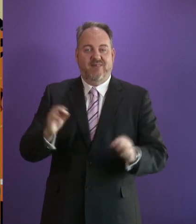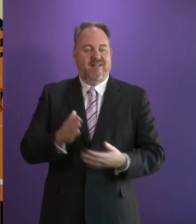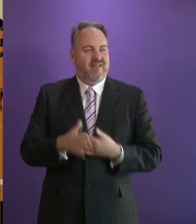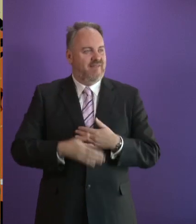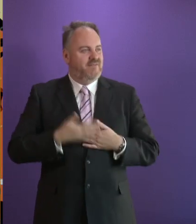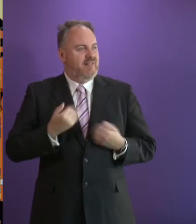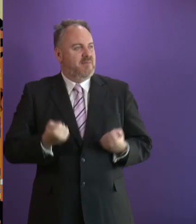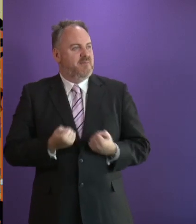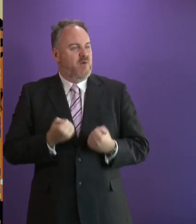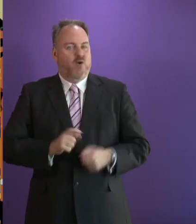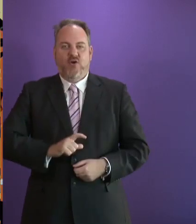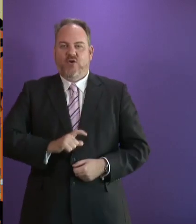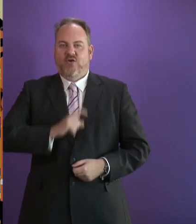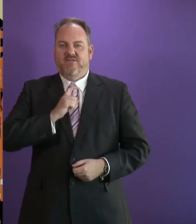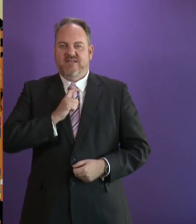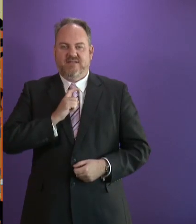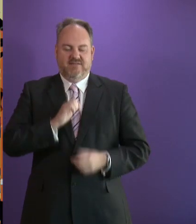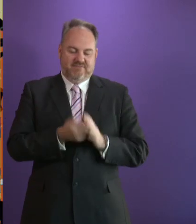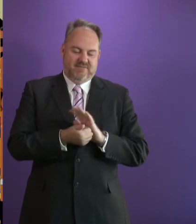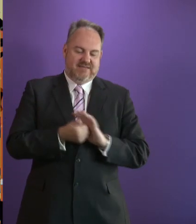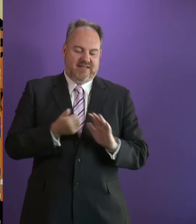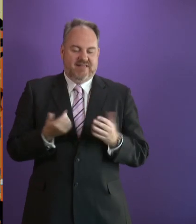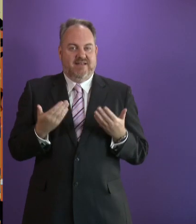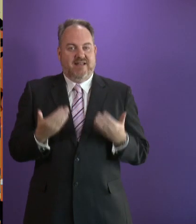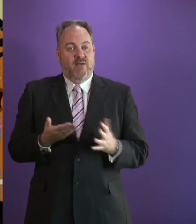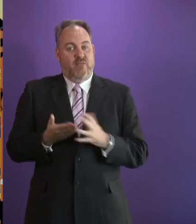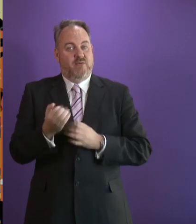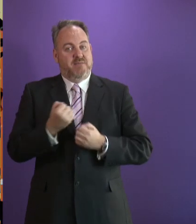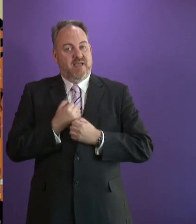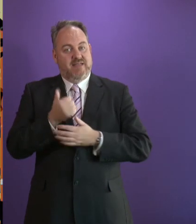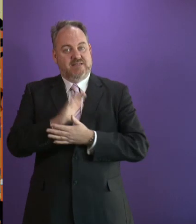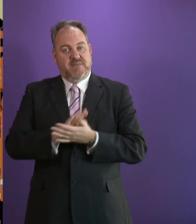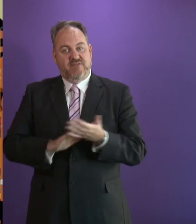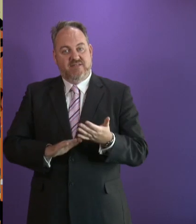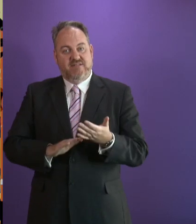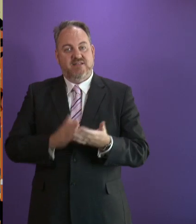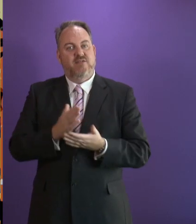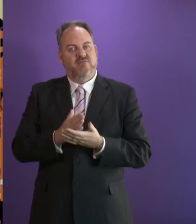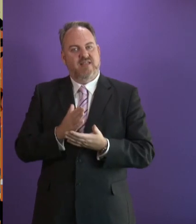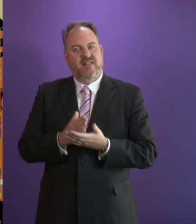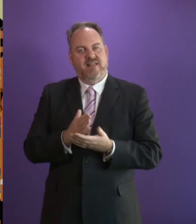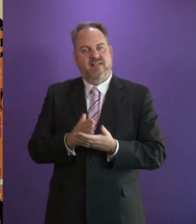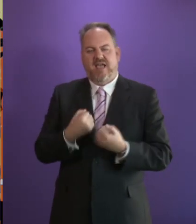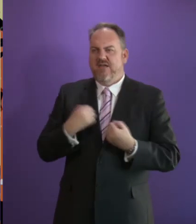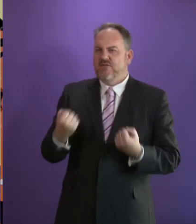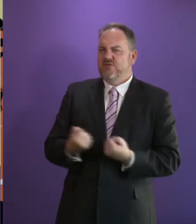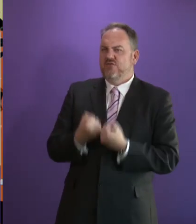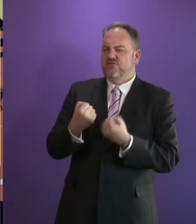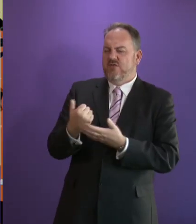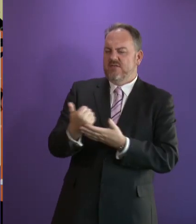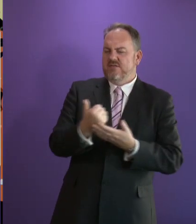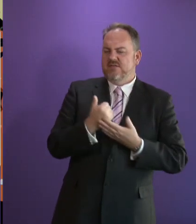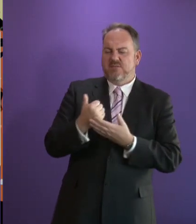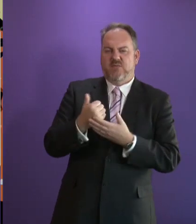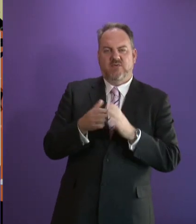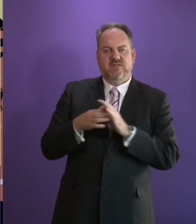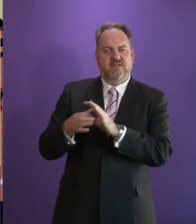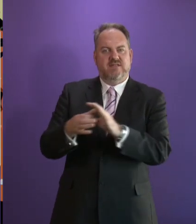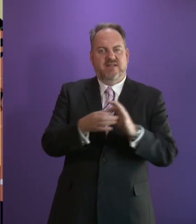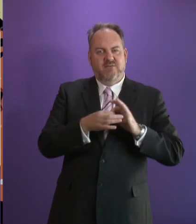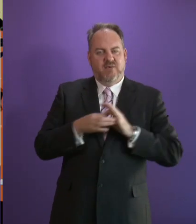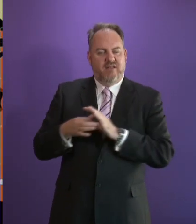engaged as I am now if I hadn't stayed to be an MSIP. Although it can be daunting, you'll also find a really strong support network among the organisation, from SIP's